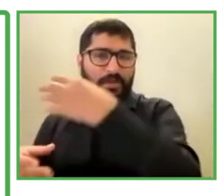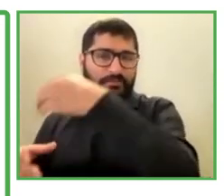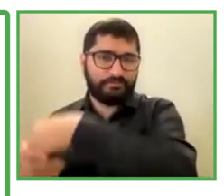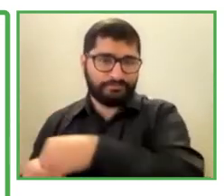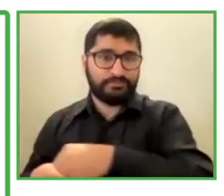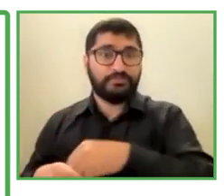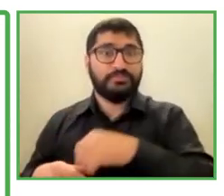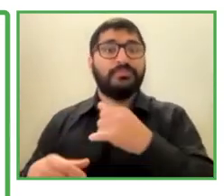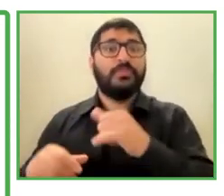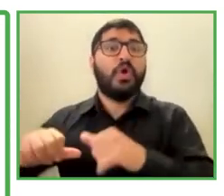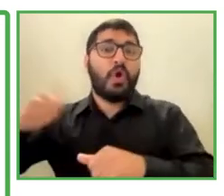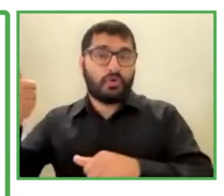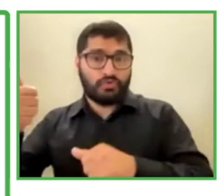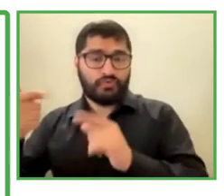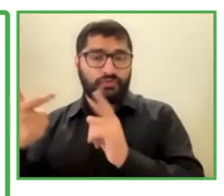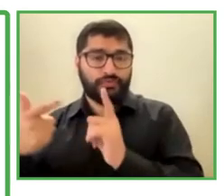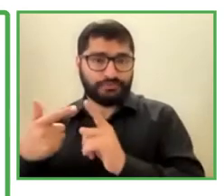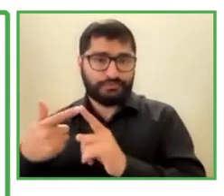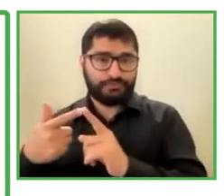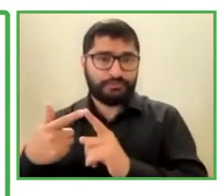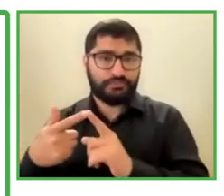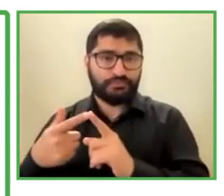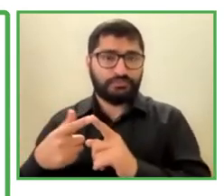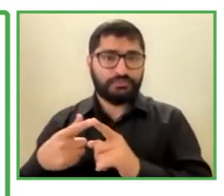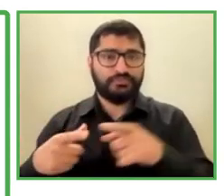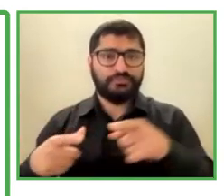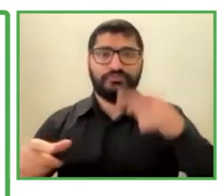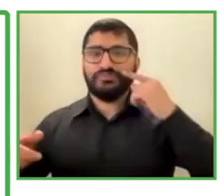We also have